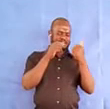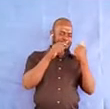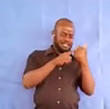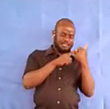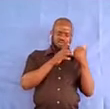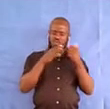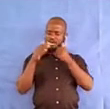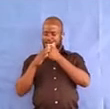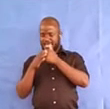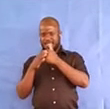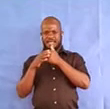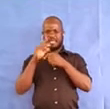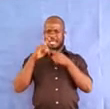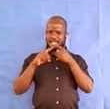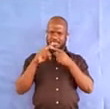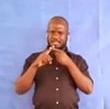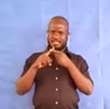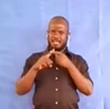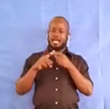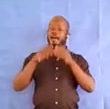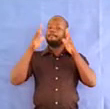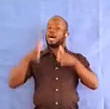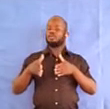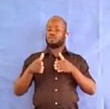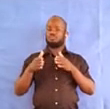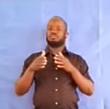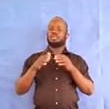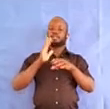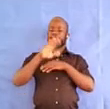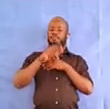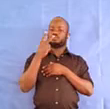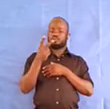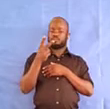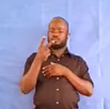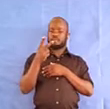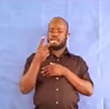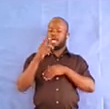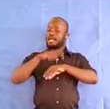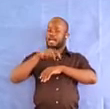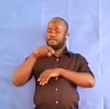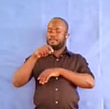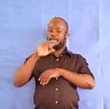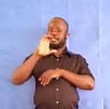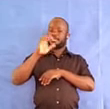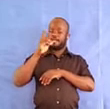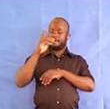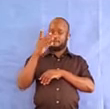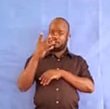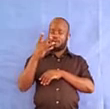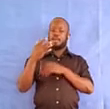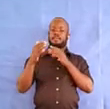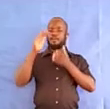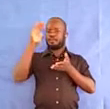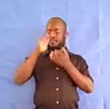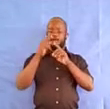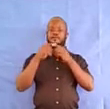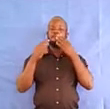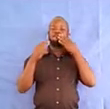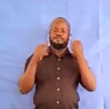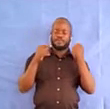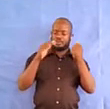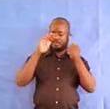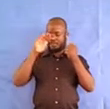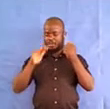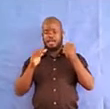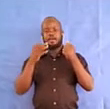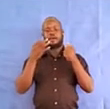6 to 9 years after infection, a person is in stage 2 of HIV infection. During this phase, the CD4 count may